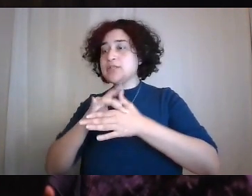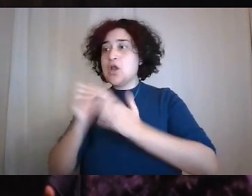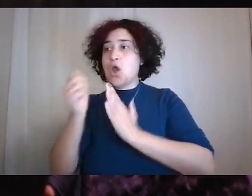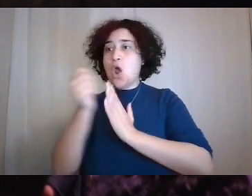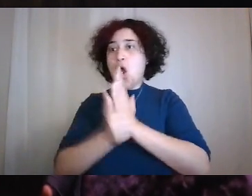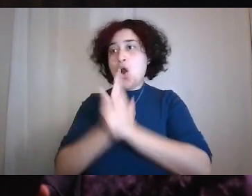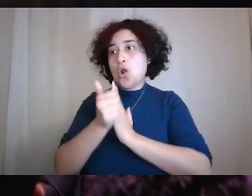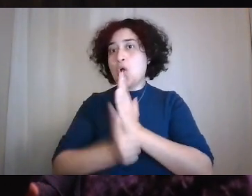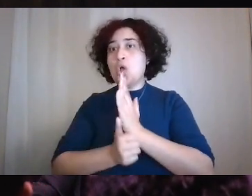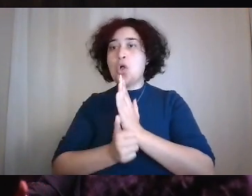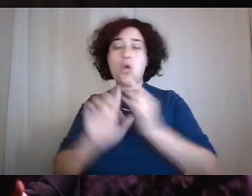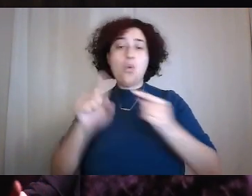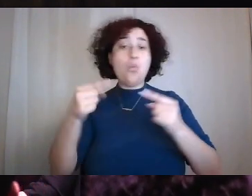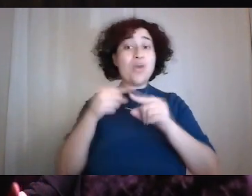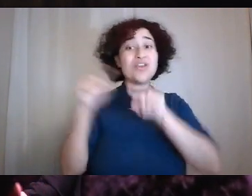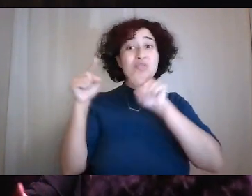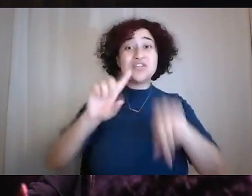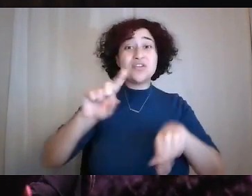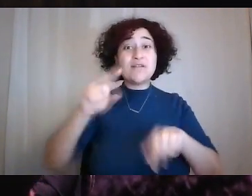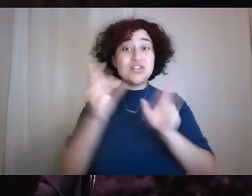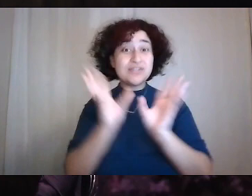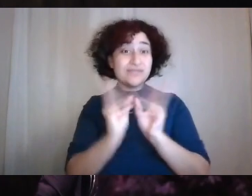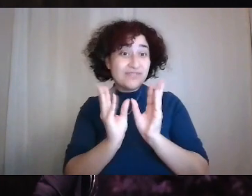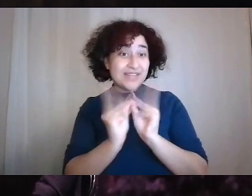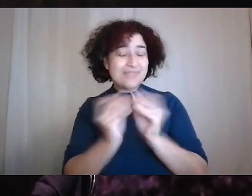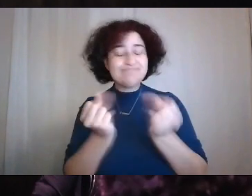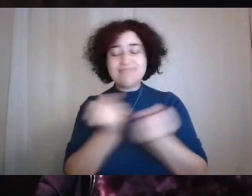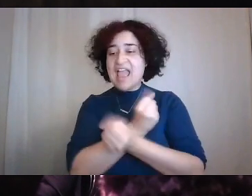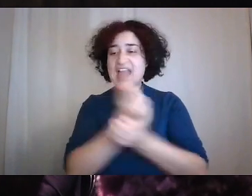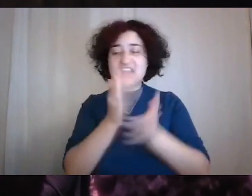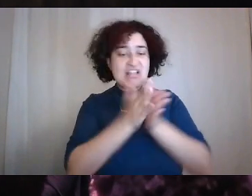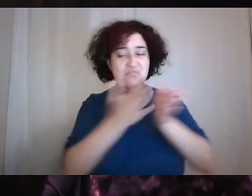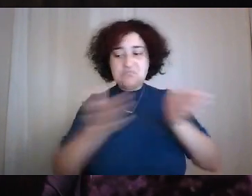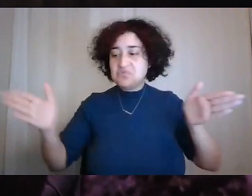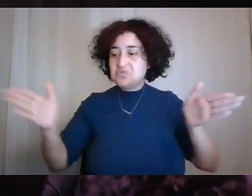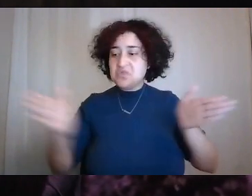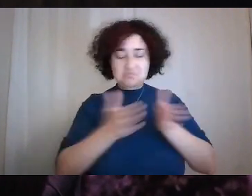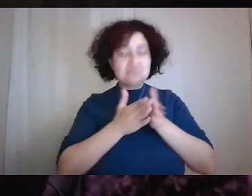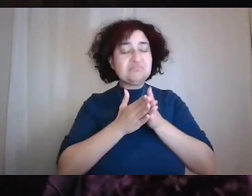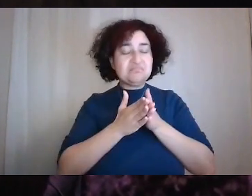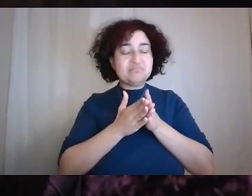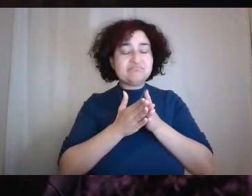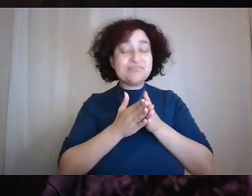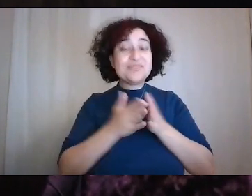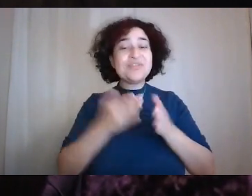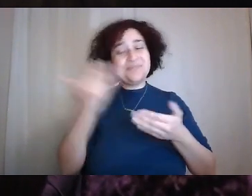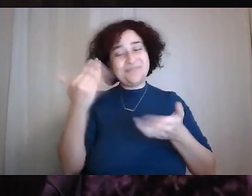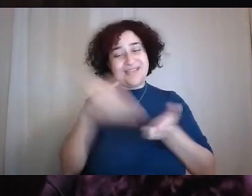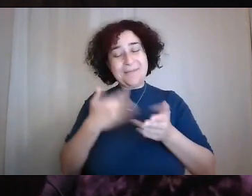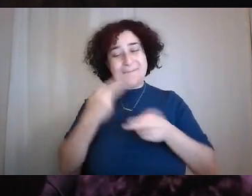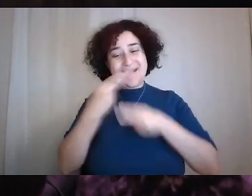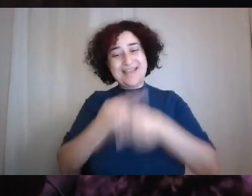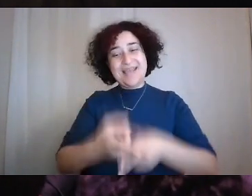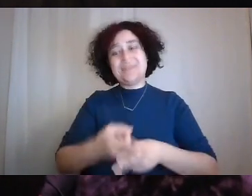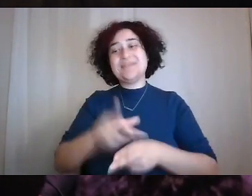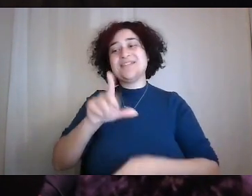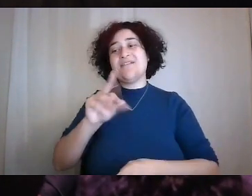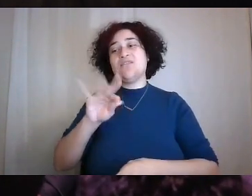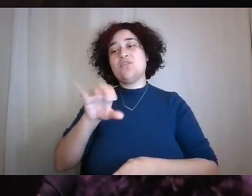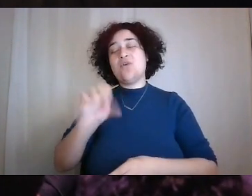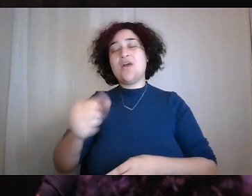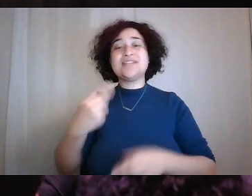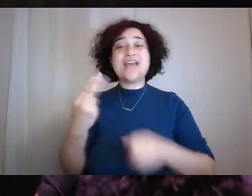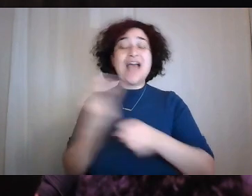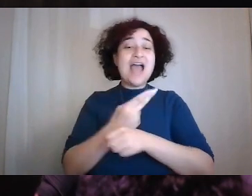first convening, anything in between. So again, my name is Jacqueline Flores. My pronouns are she, her, ella. And